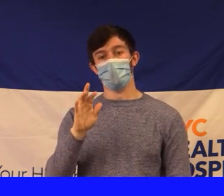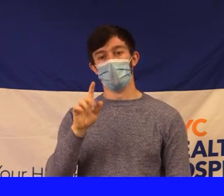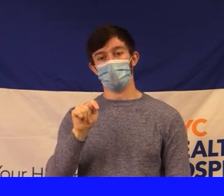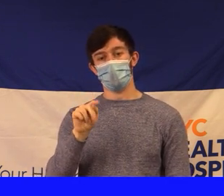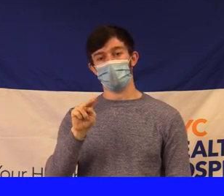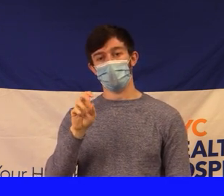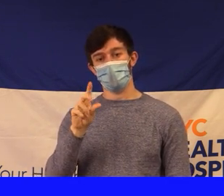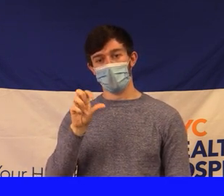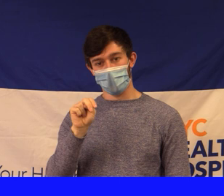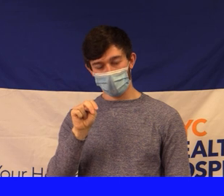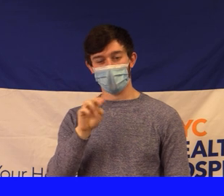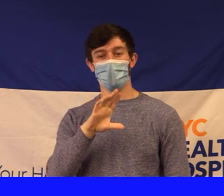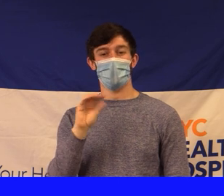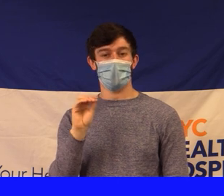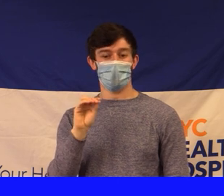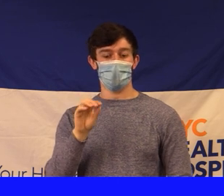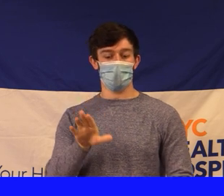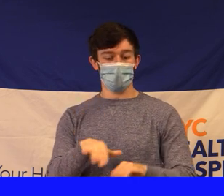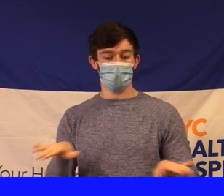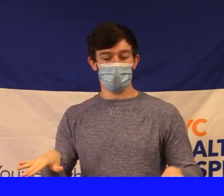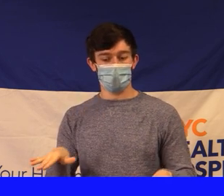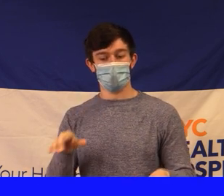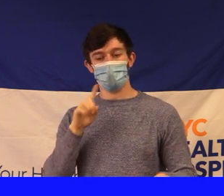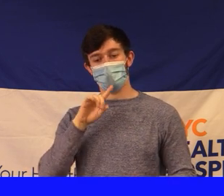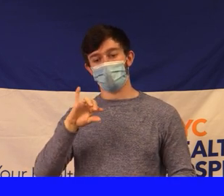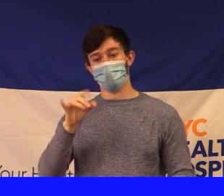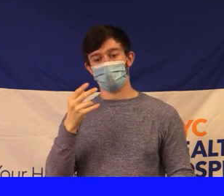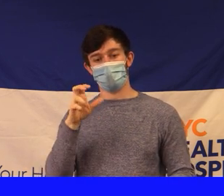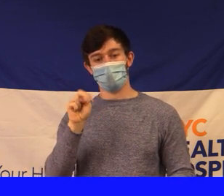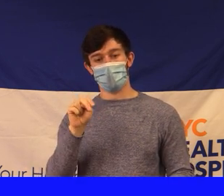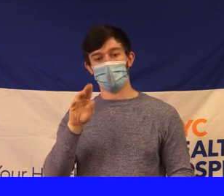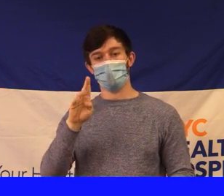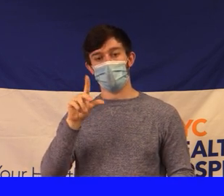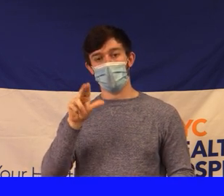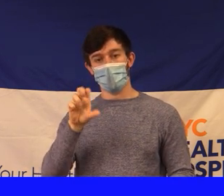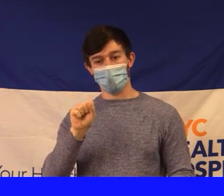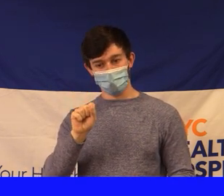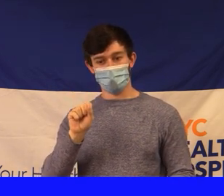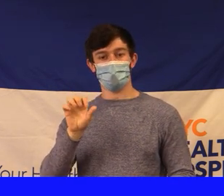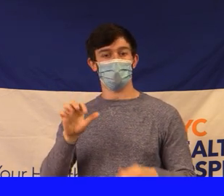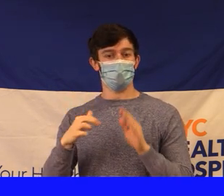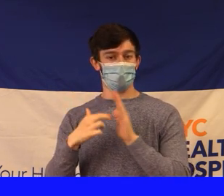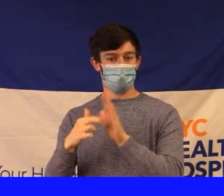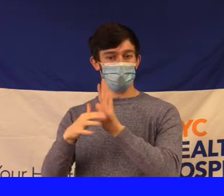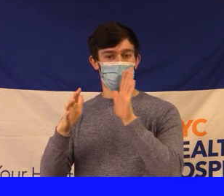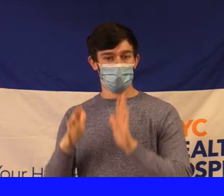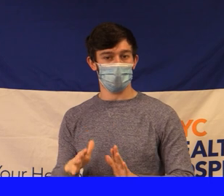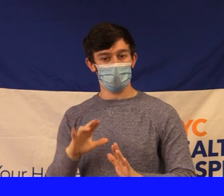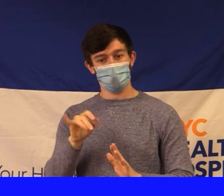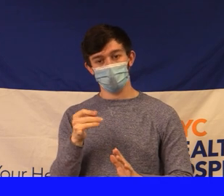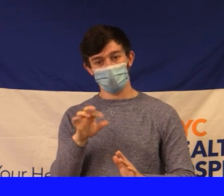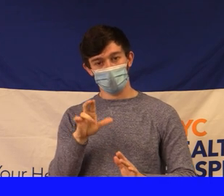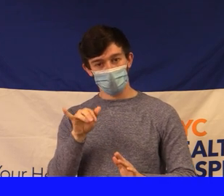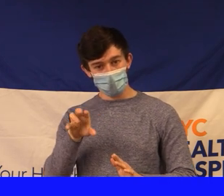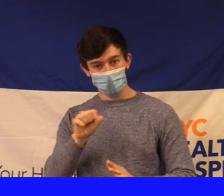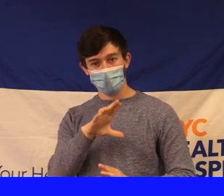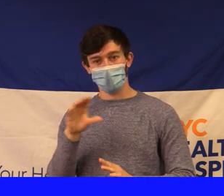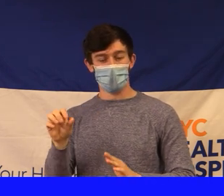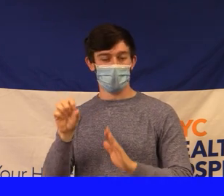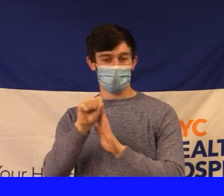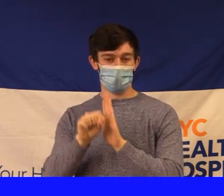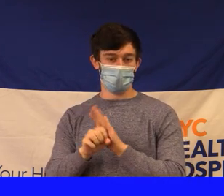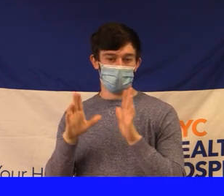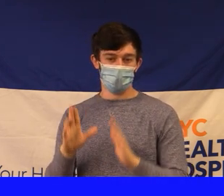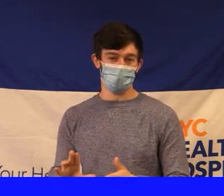also the children of Josephine Bolis, U.S. Representative Hakeem Jeffries, and New York State Senator Passard. So